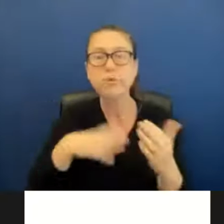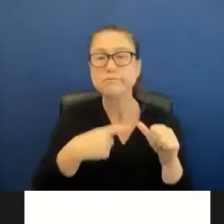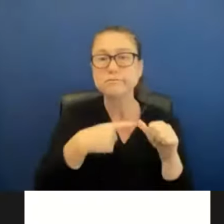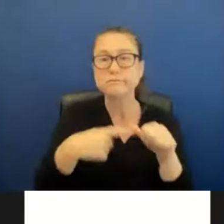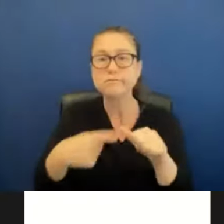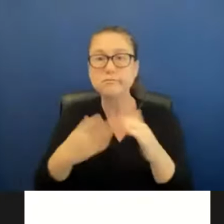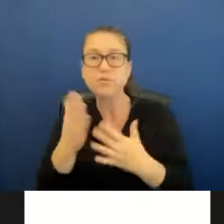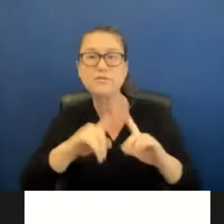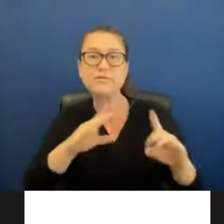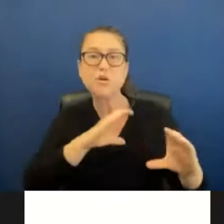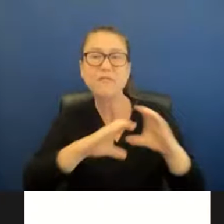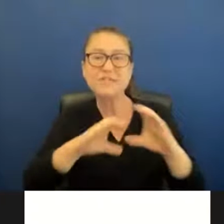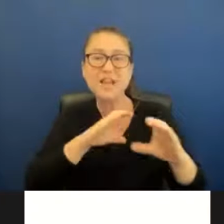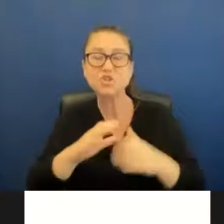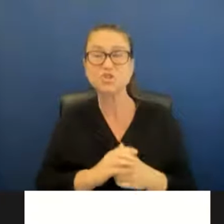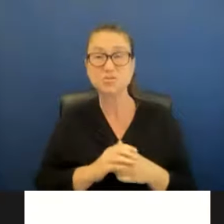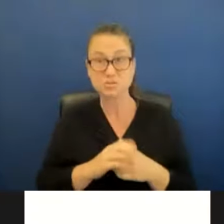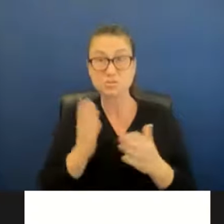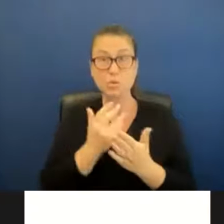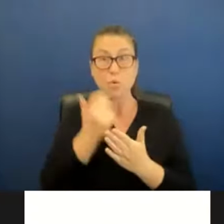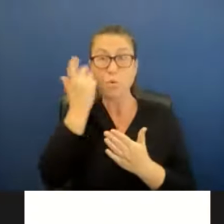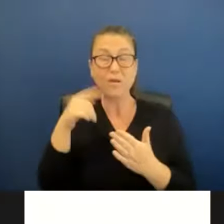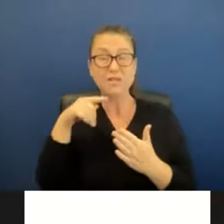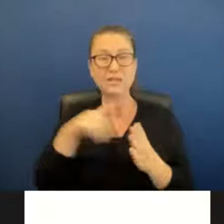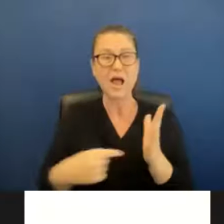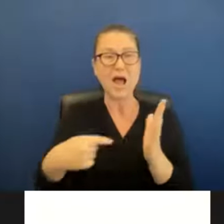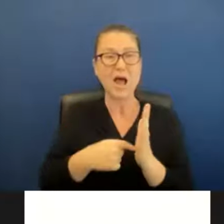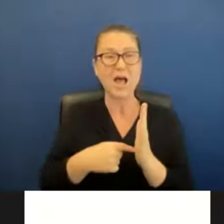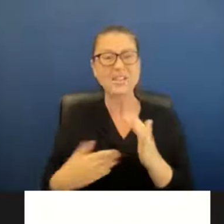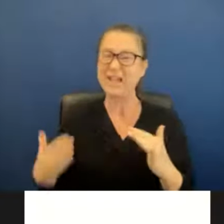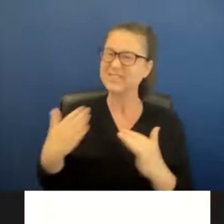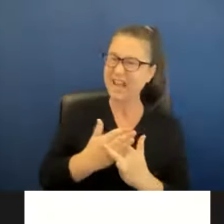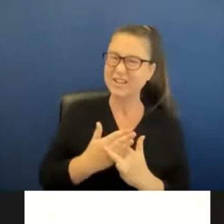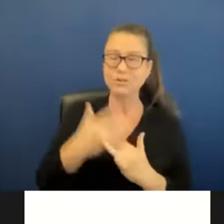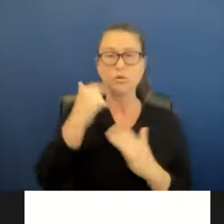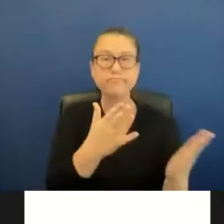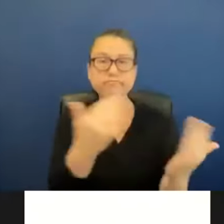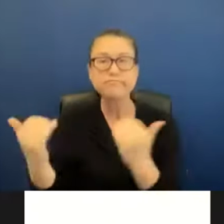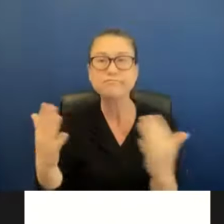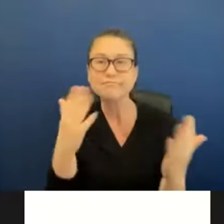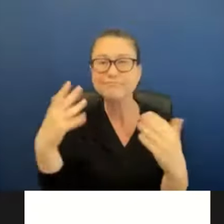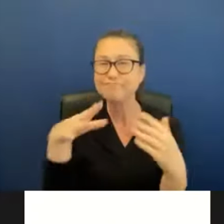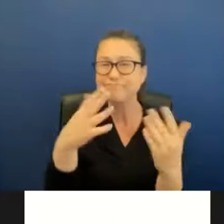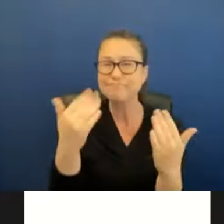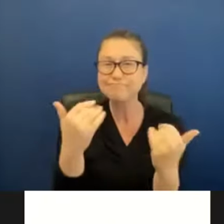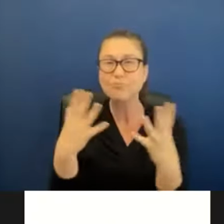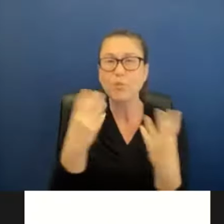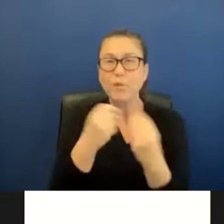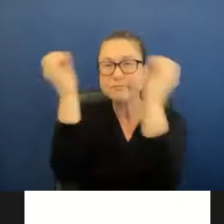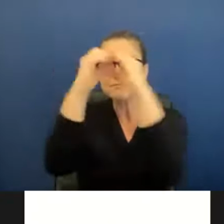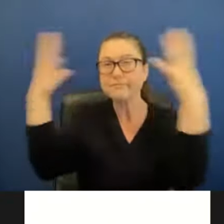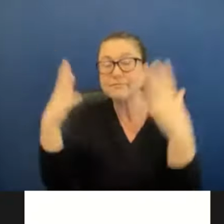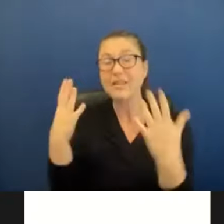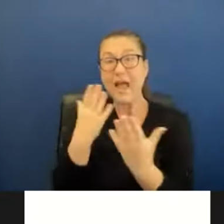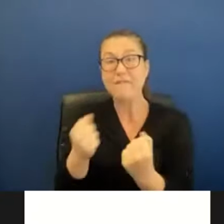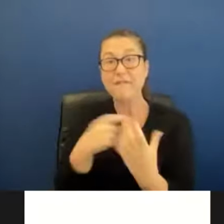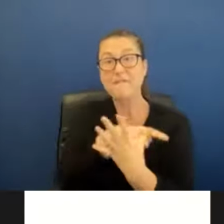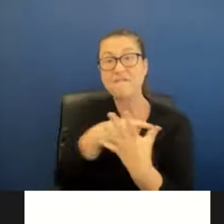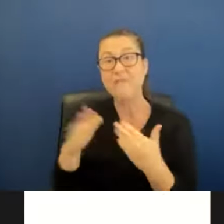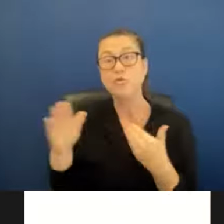conversation, continually shifting Art Attack work with young people to co-produce a creative vision resulting in five short films. In